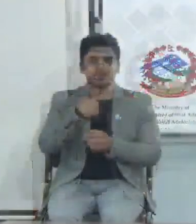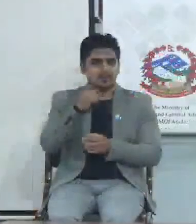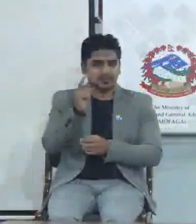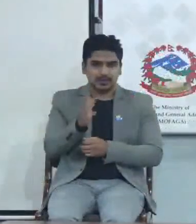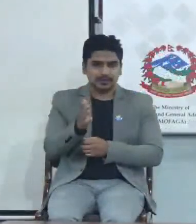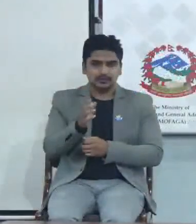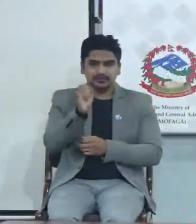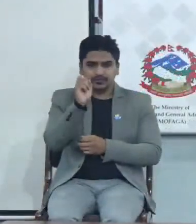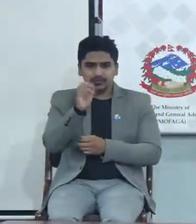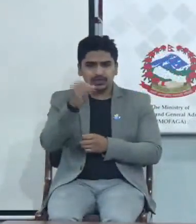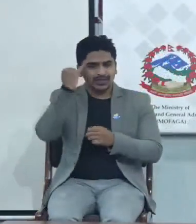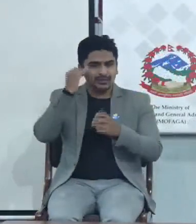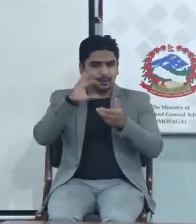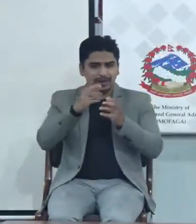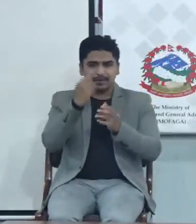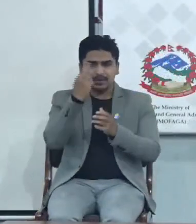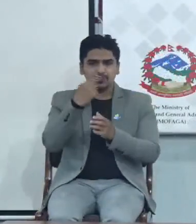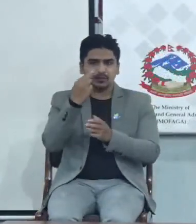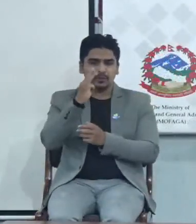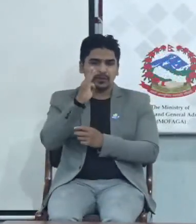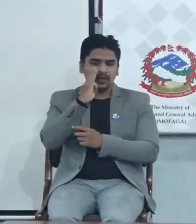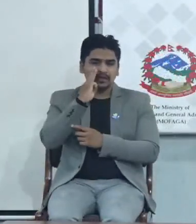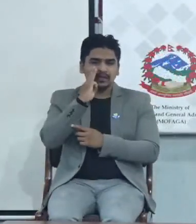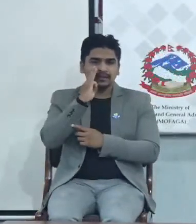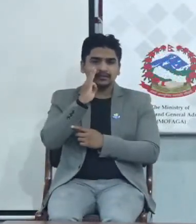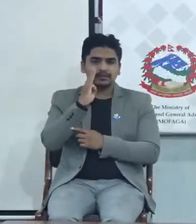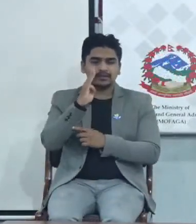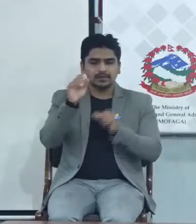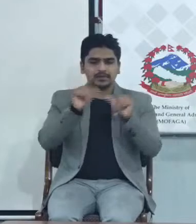so if there is a big capacity radio, then